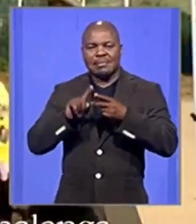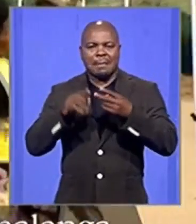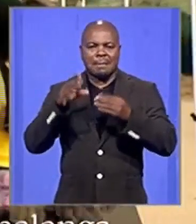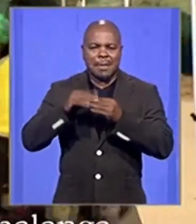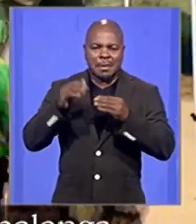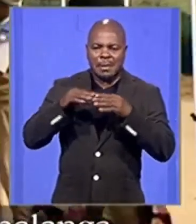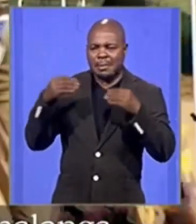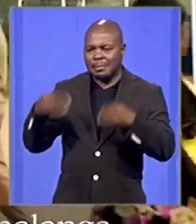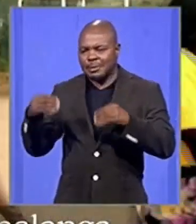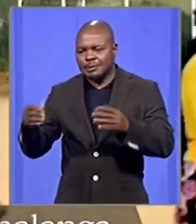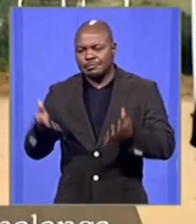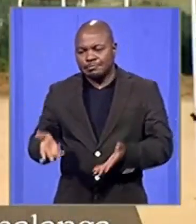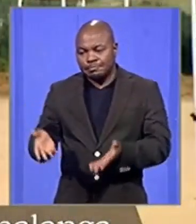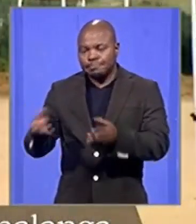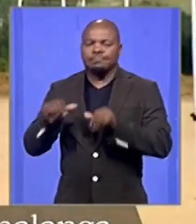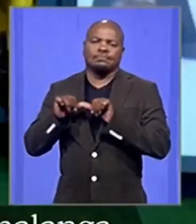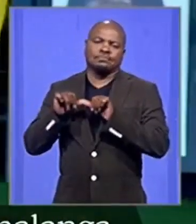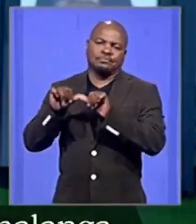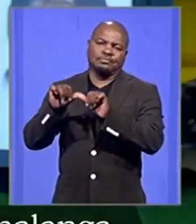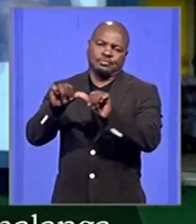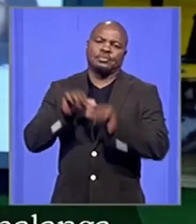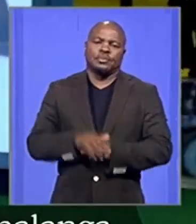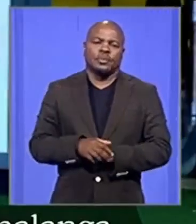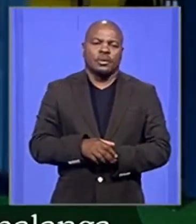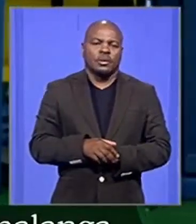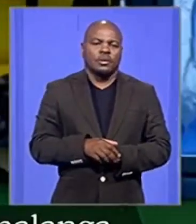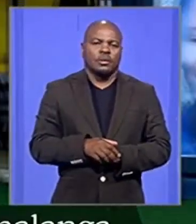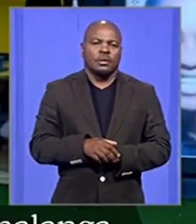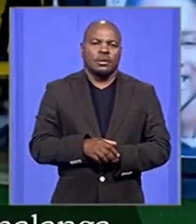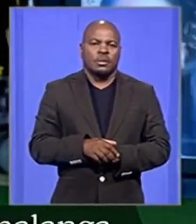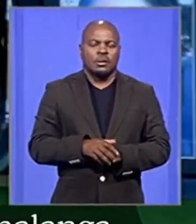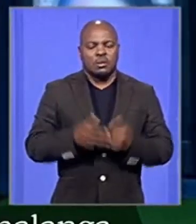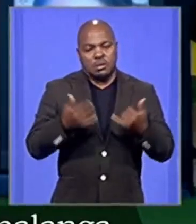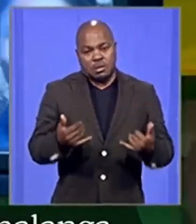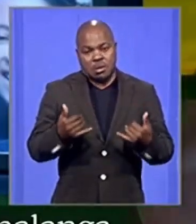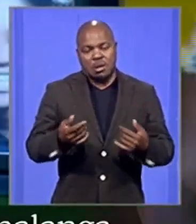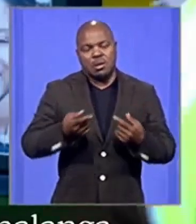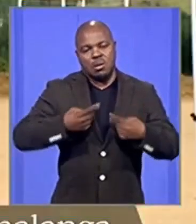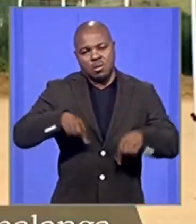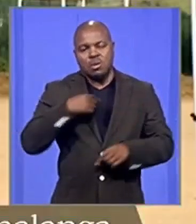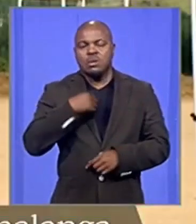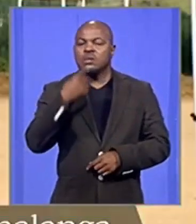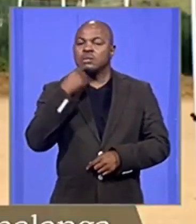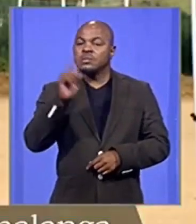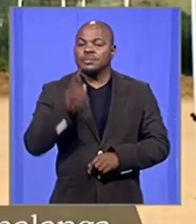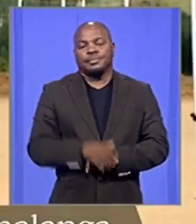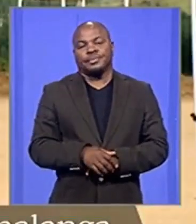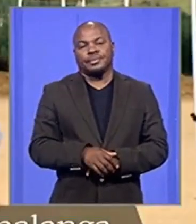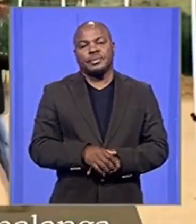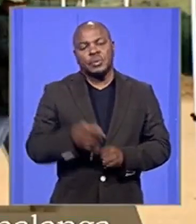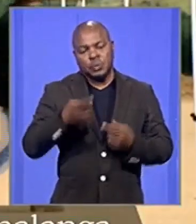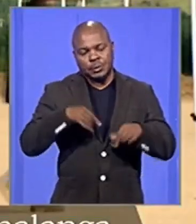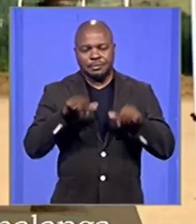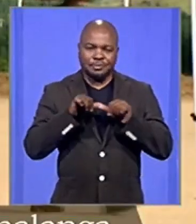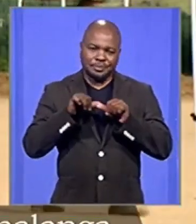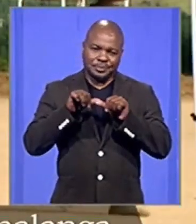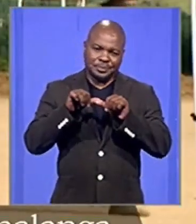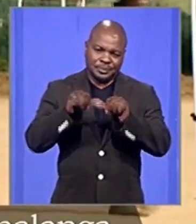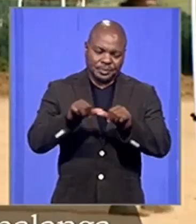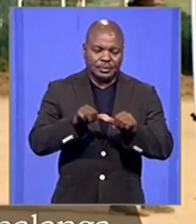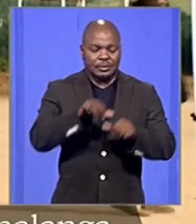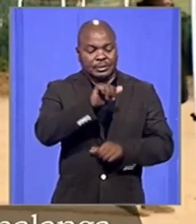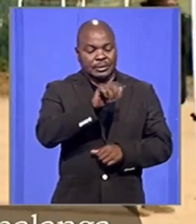members re tlo kgona re tšwele pele ka sona se leng gore re ka se bolela mmamohla o mo setšhabeng ke gore re tla tšwela pele ka es